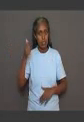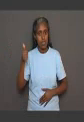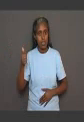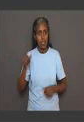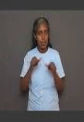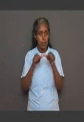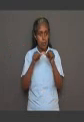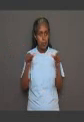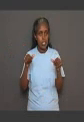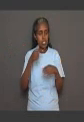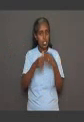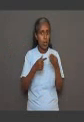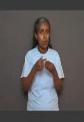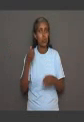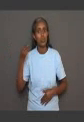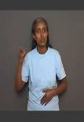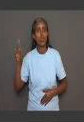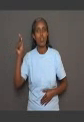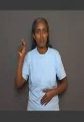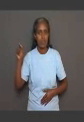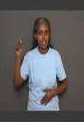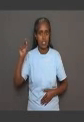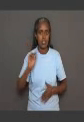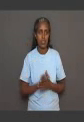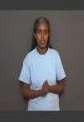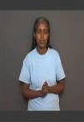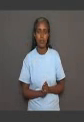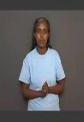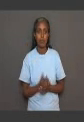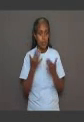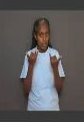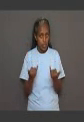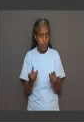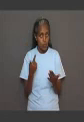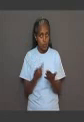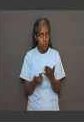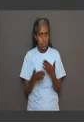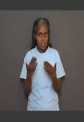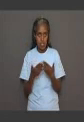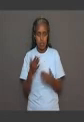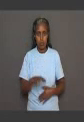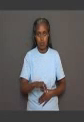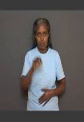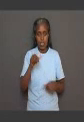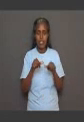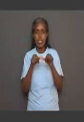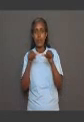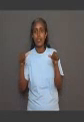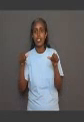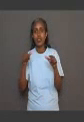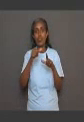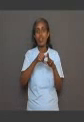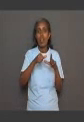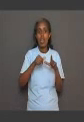Angle A measures about 12 degrees. Now it is easy to find